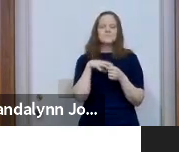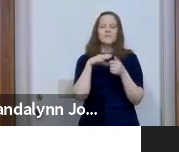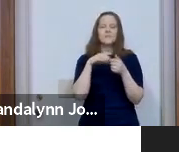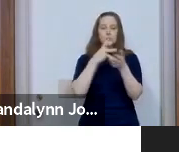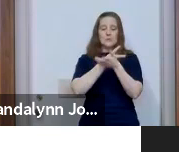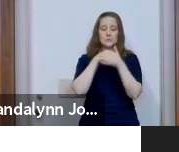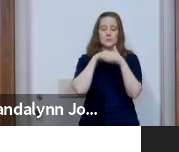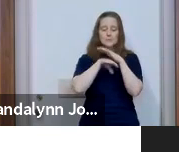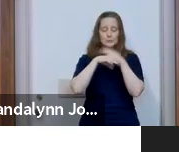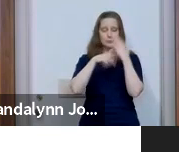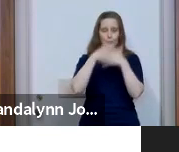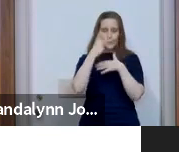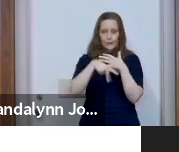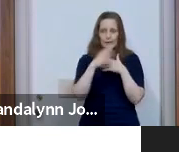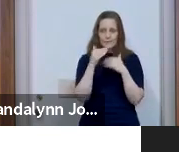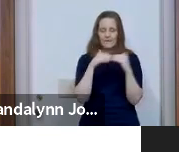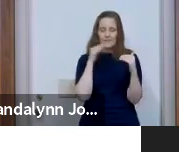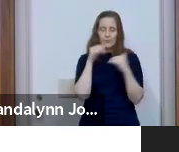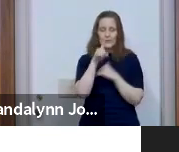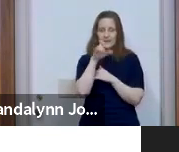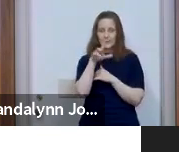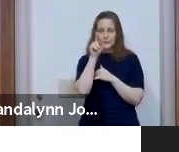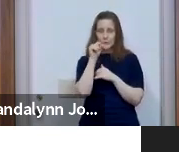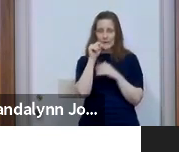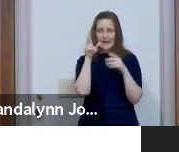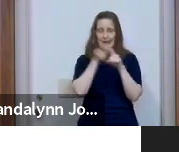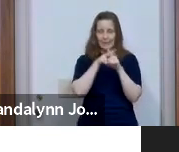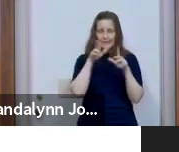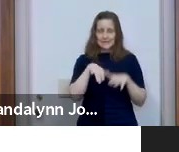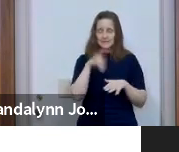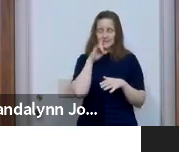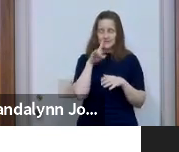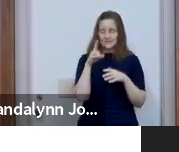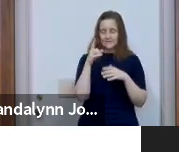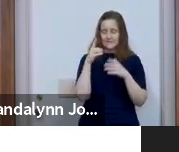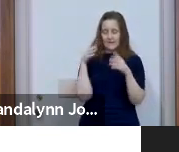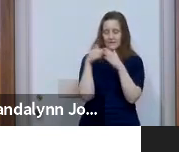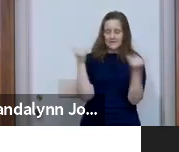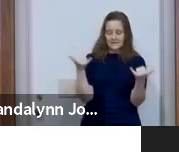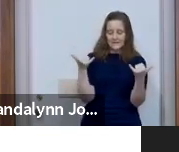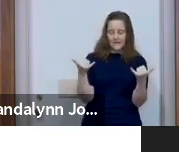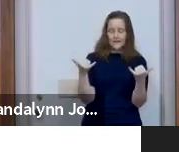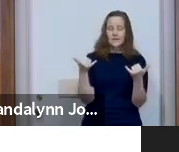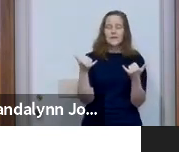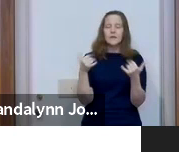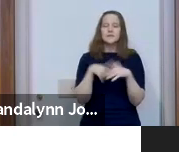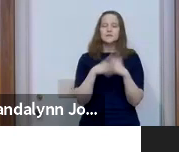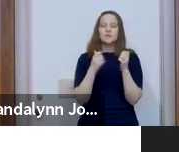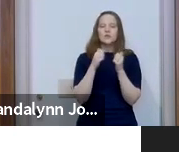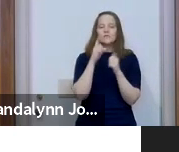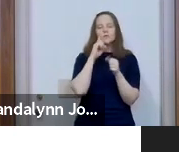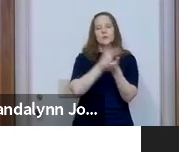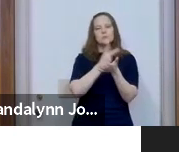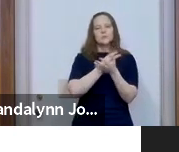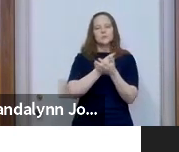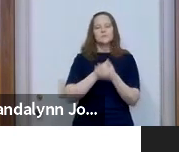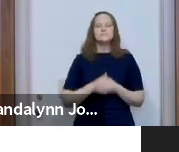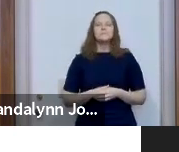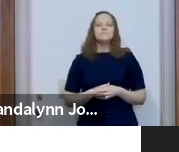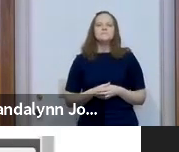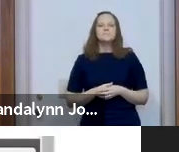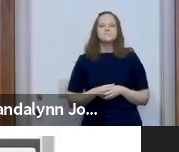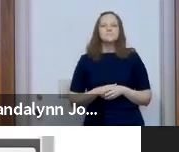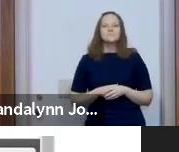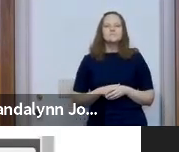and we've had more than 120 applicants to date that have applied to start in our graduate school. Next slide, please.